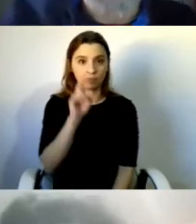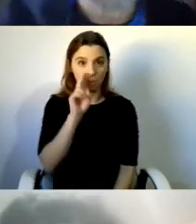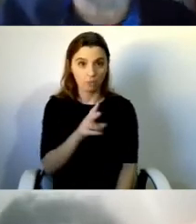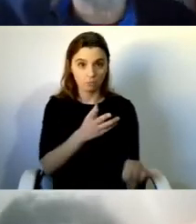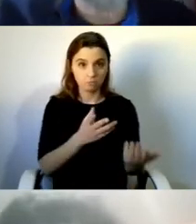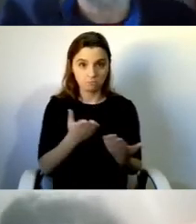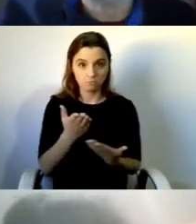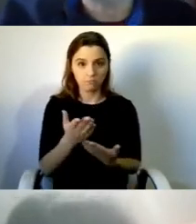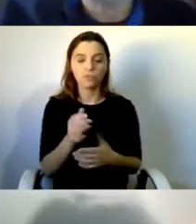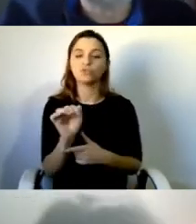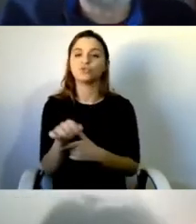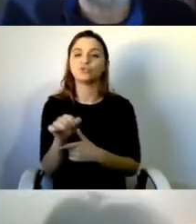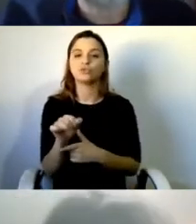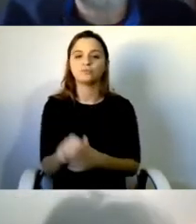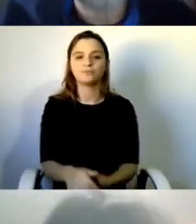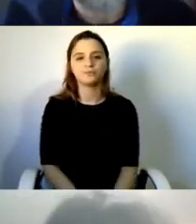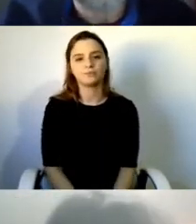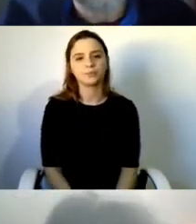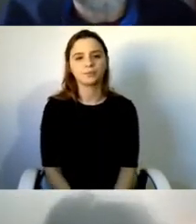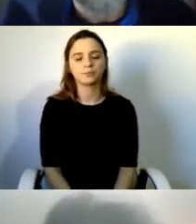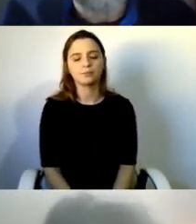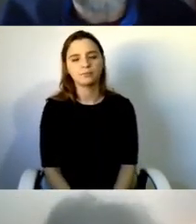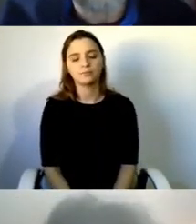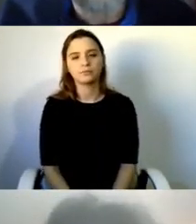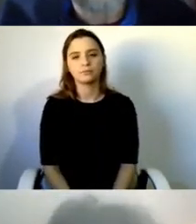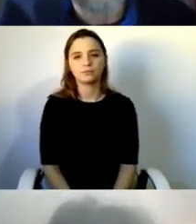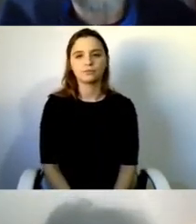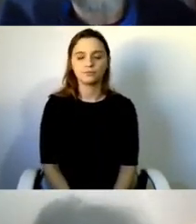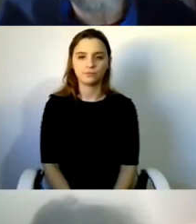See, questions. You do see.